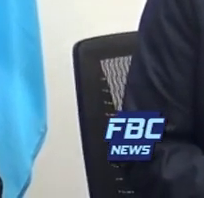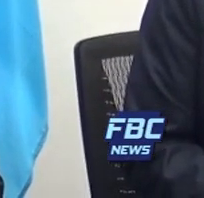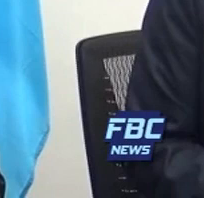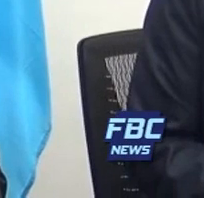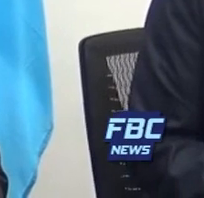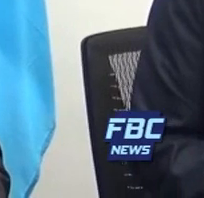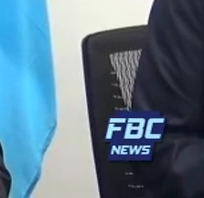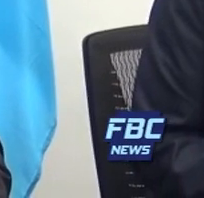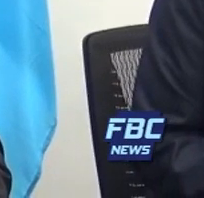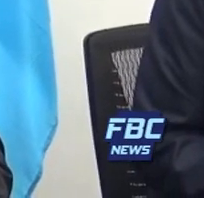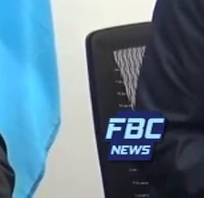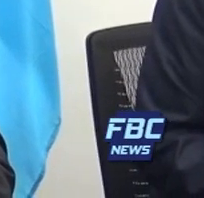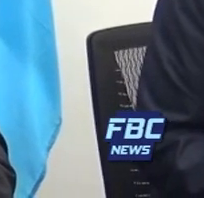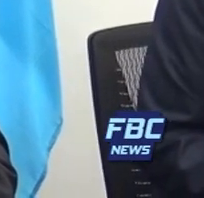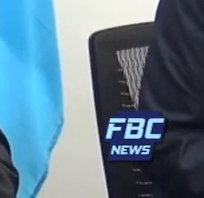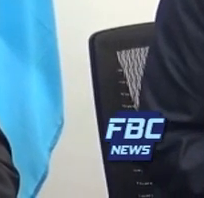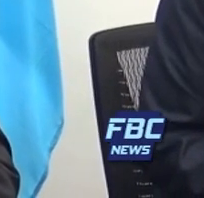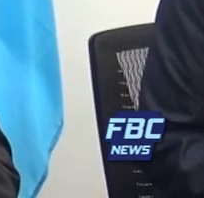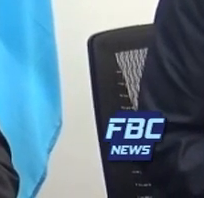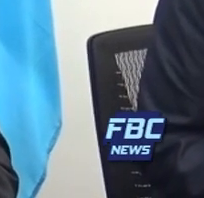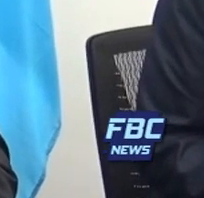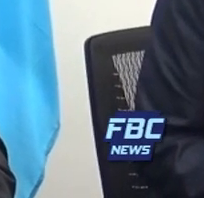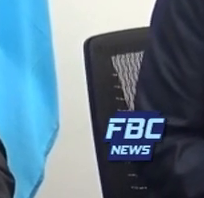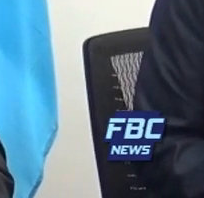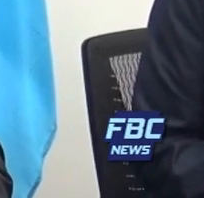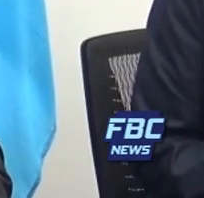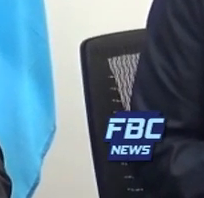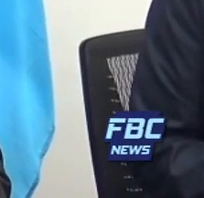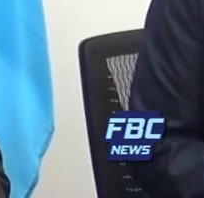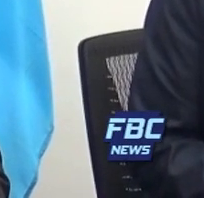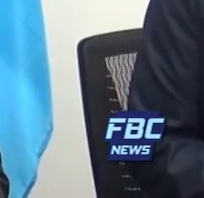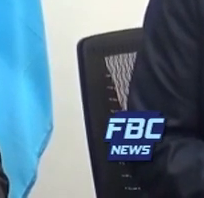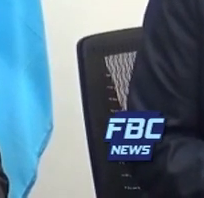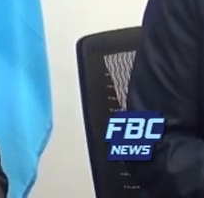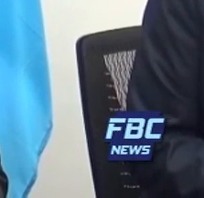extra points he made during the ruling.